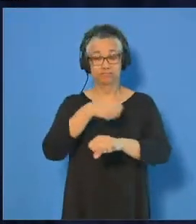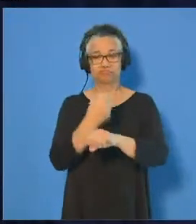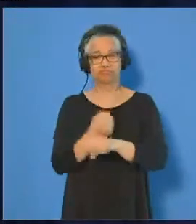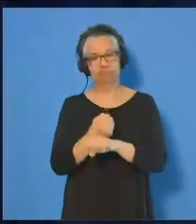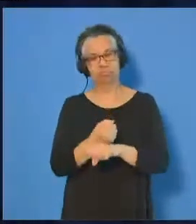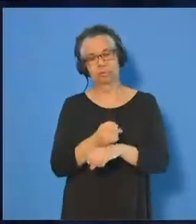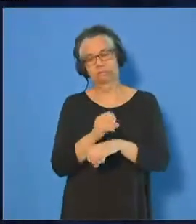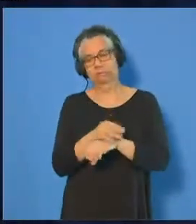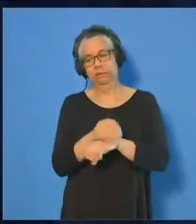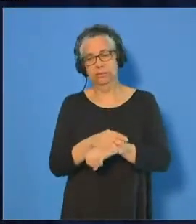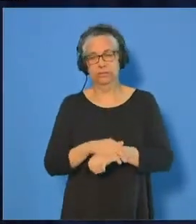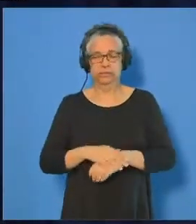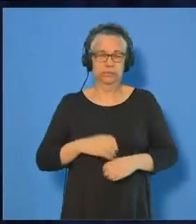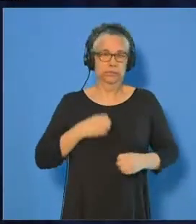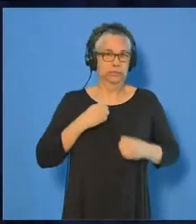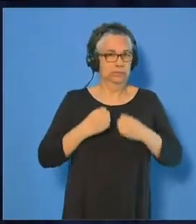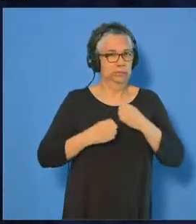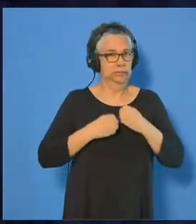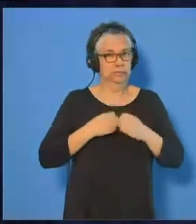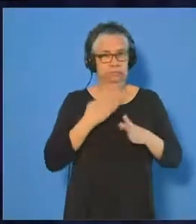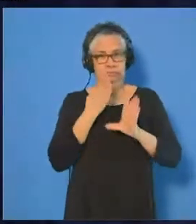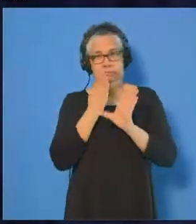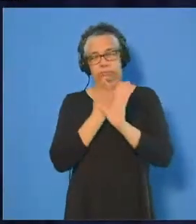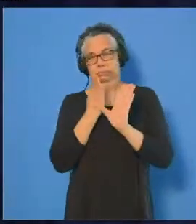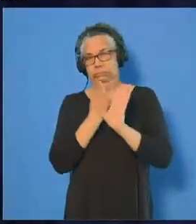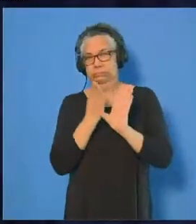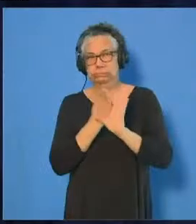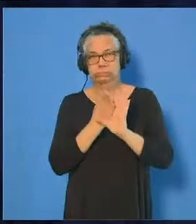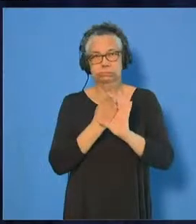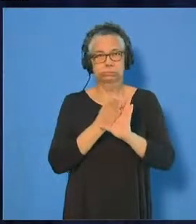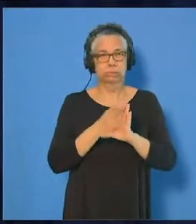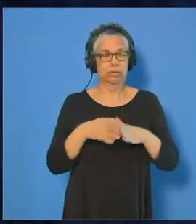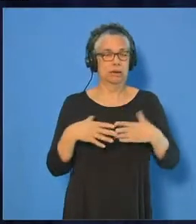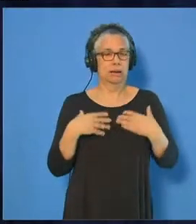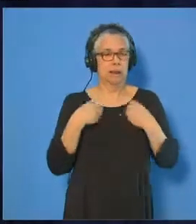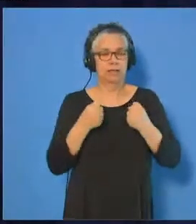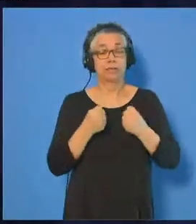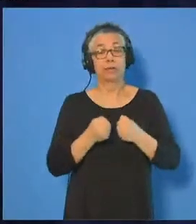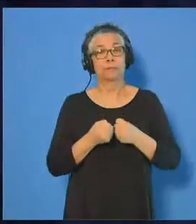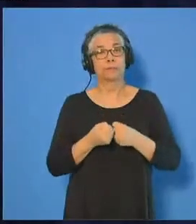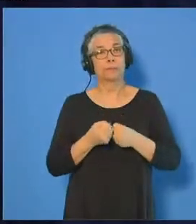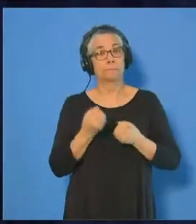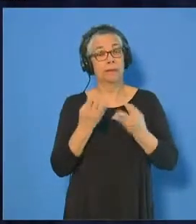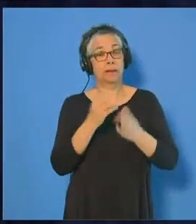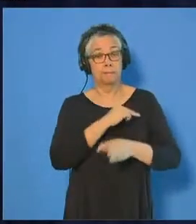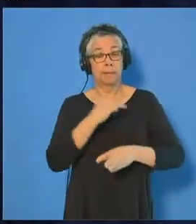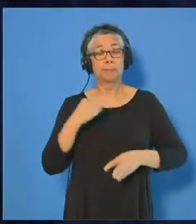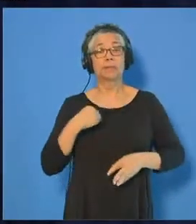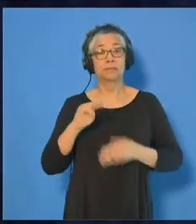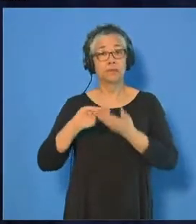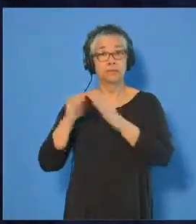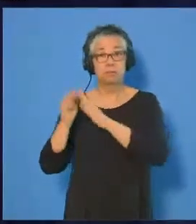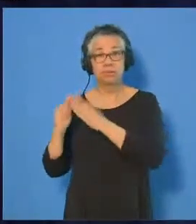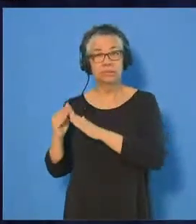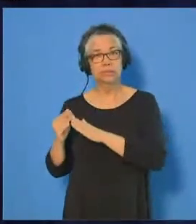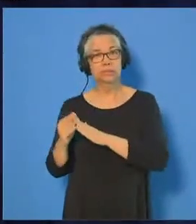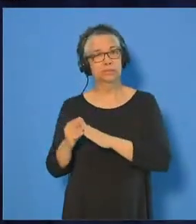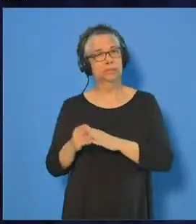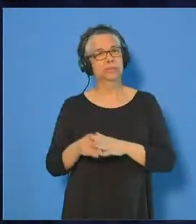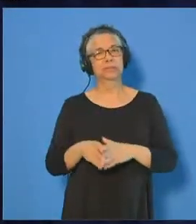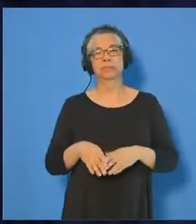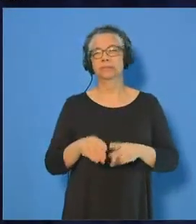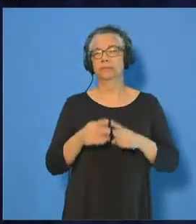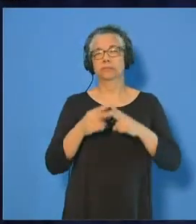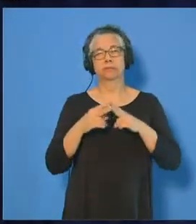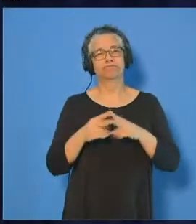emotional, psychological, and economic well-being of many members of our community, and this weighs very heavily on